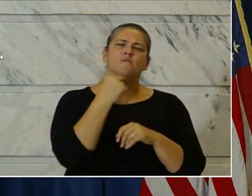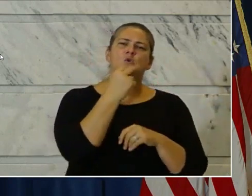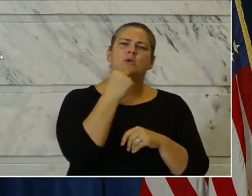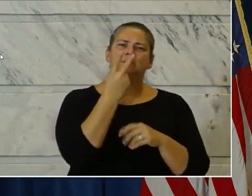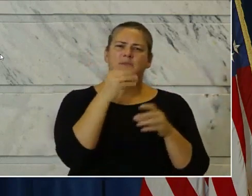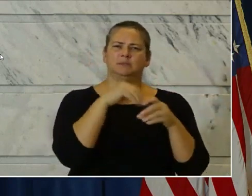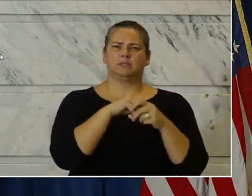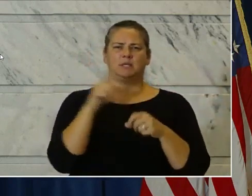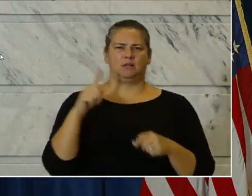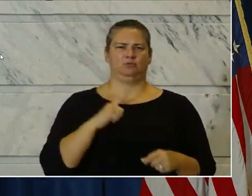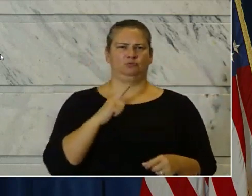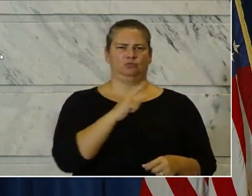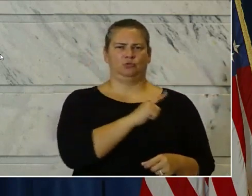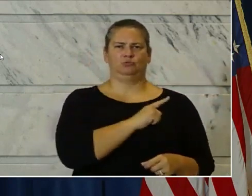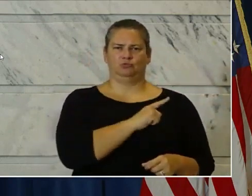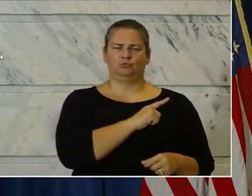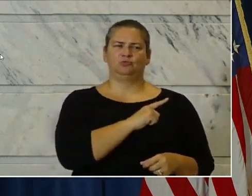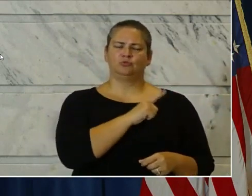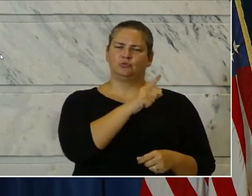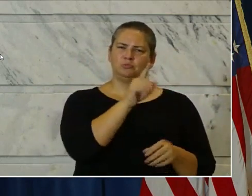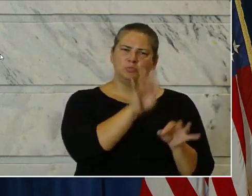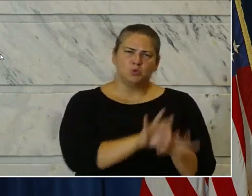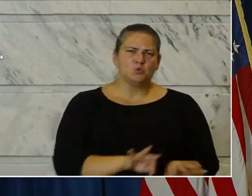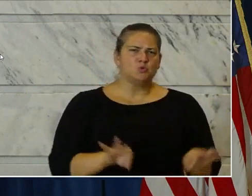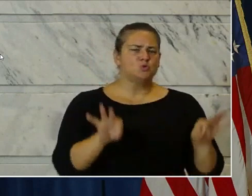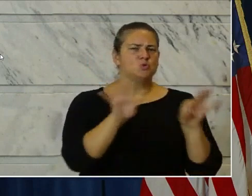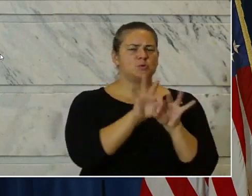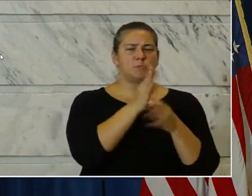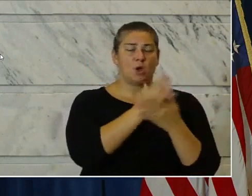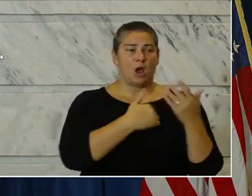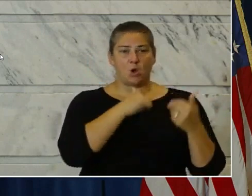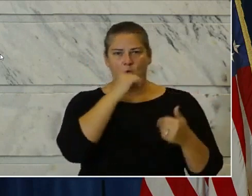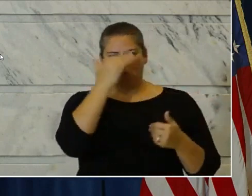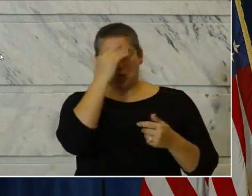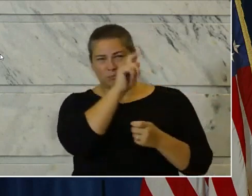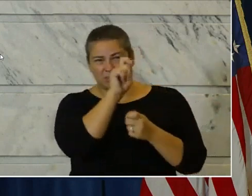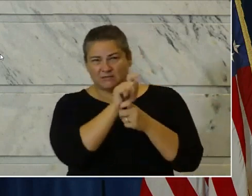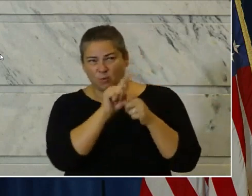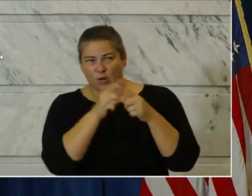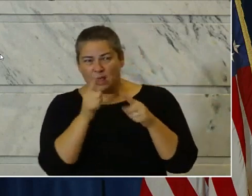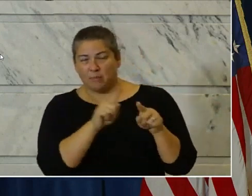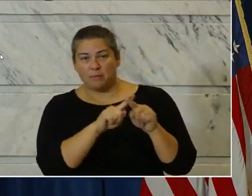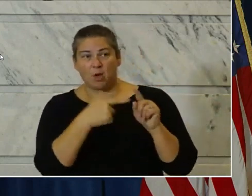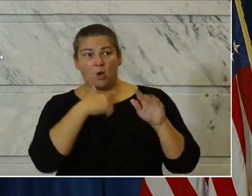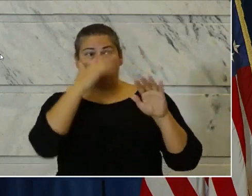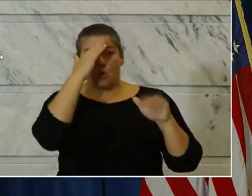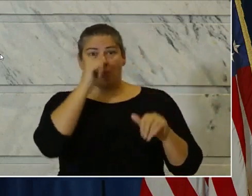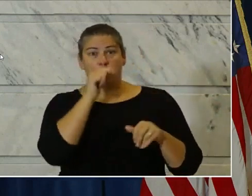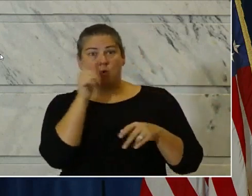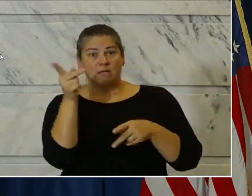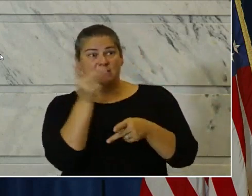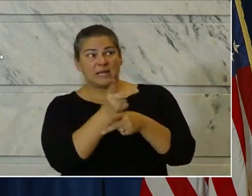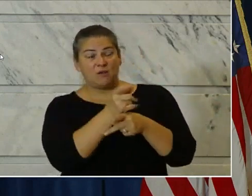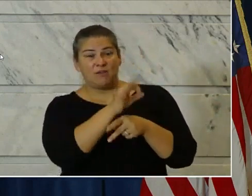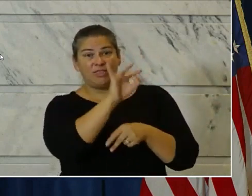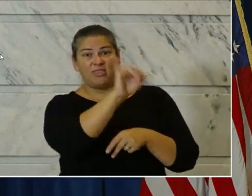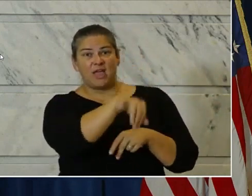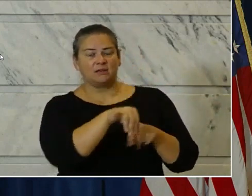legislature, and I don't know any of the specifics, but I would hope that whoever is handling that takes a